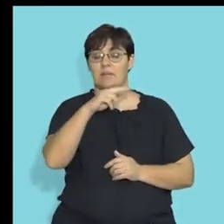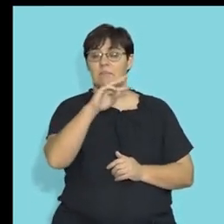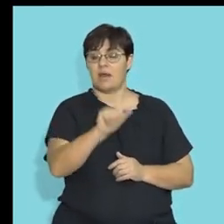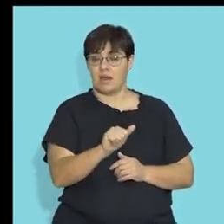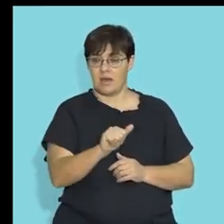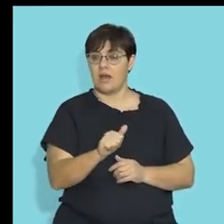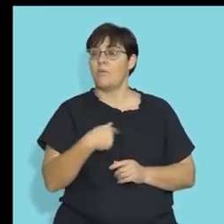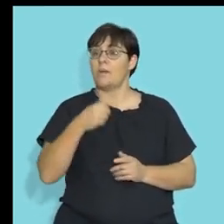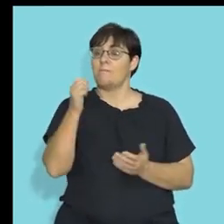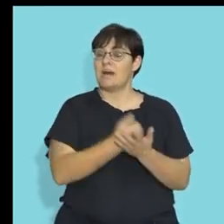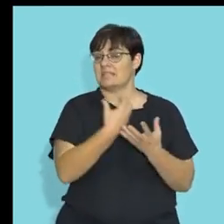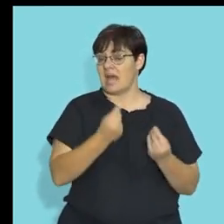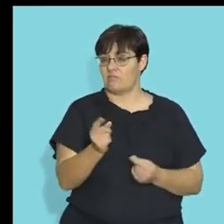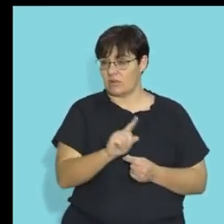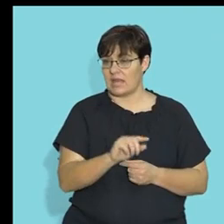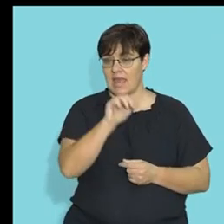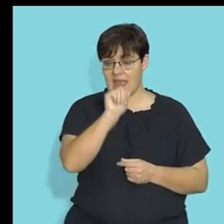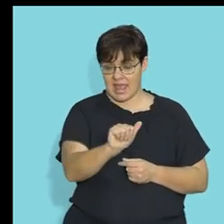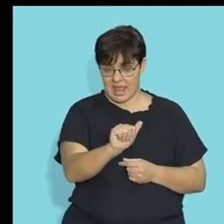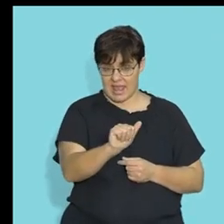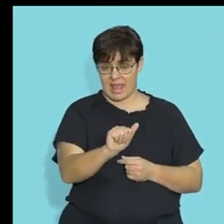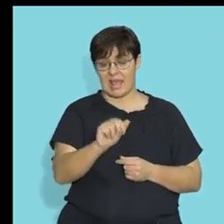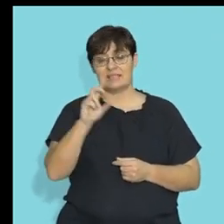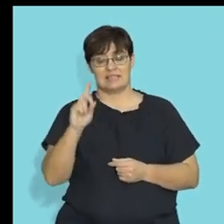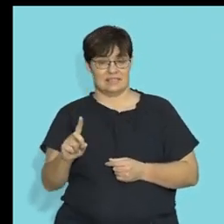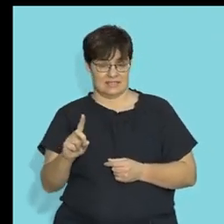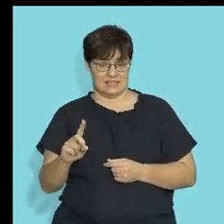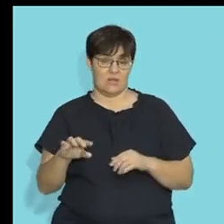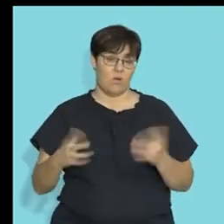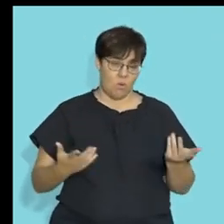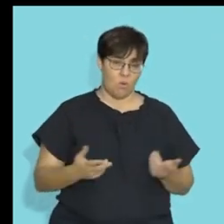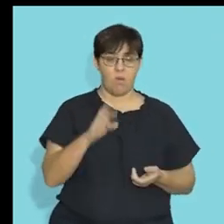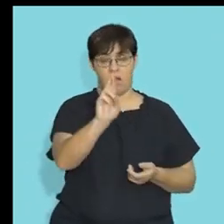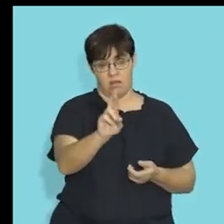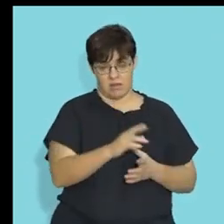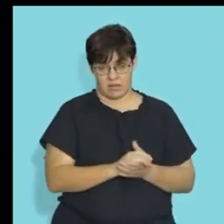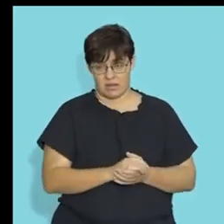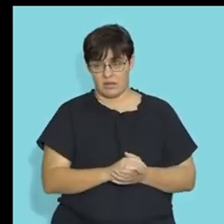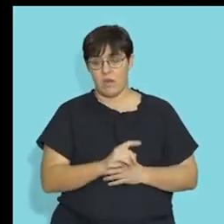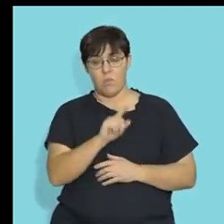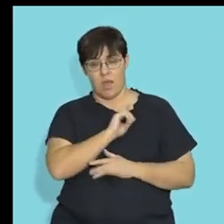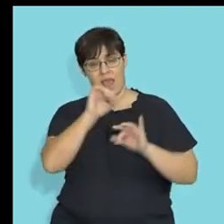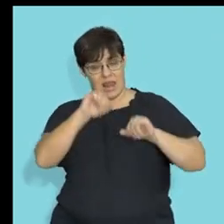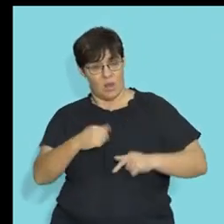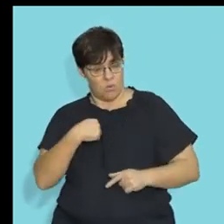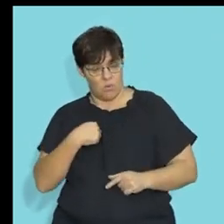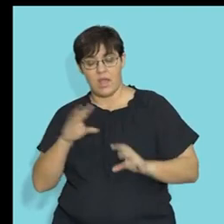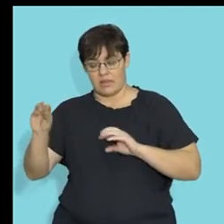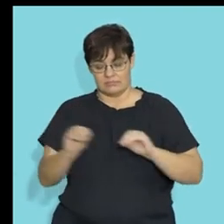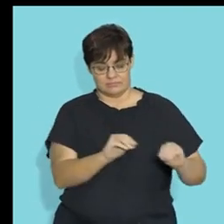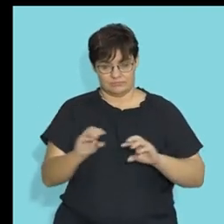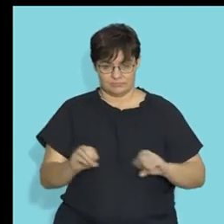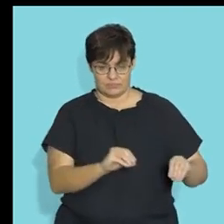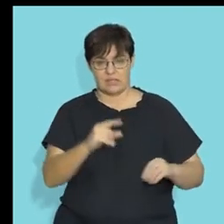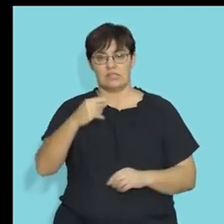for sigma sums, I actually have to have my a and my d, or in this case my r, because that allows